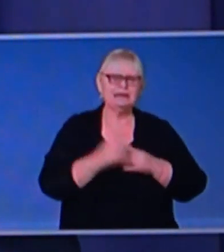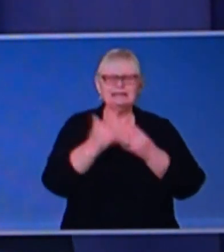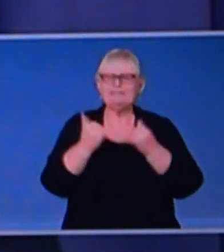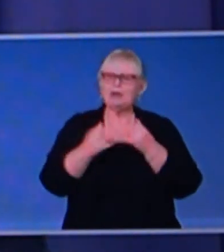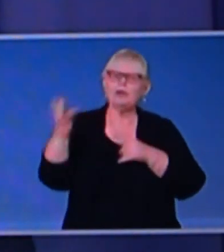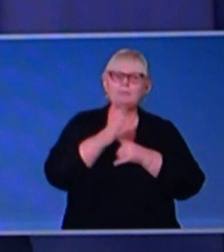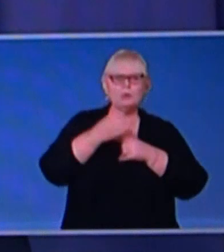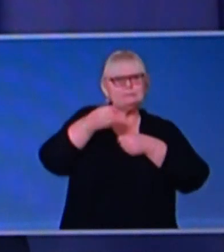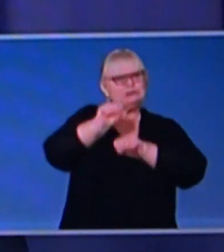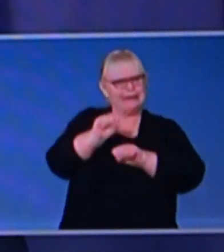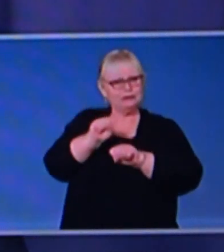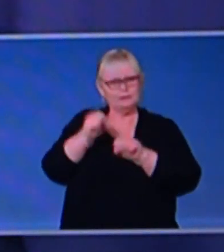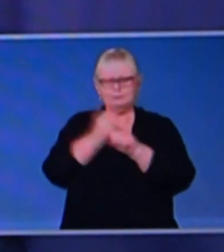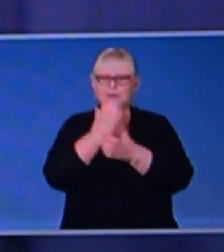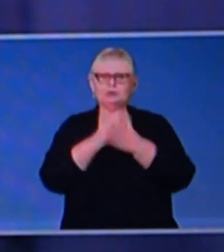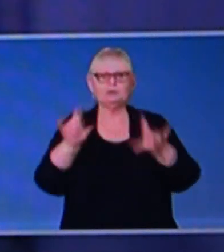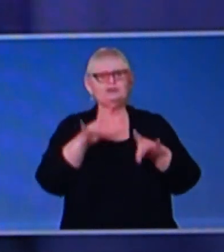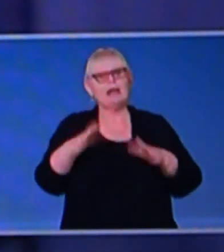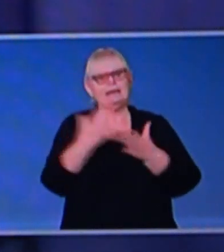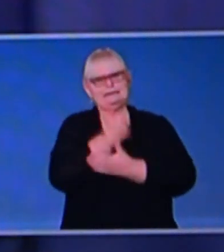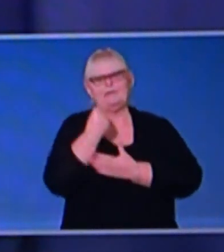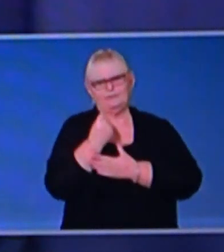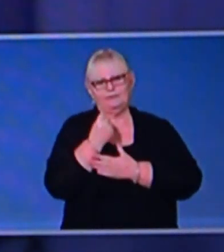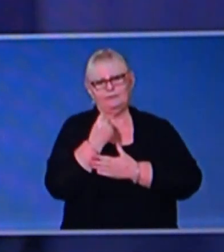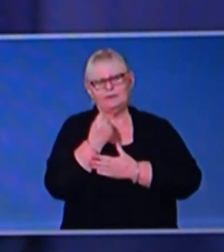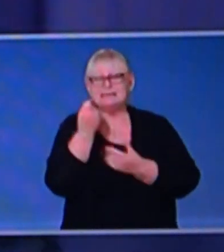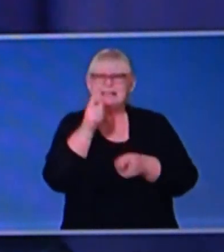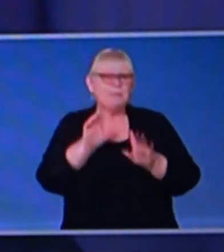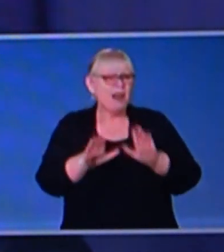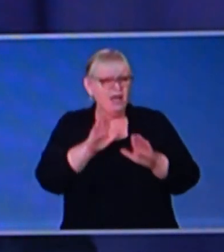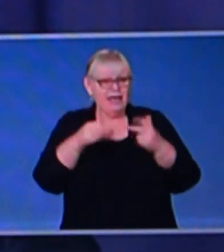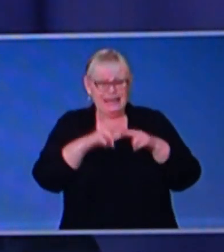protection for a COVID-safe Australia. I would liken it to the fact that if